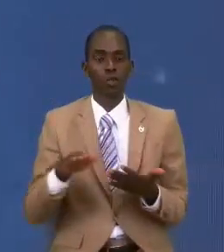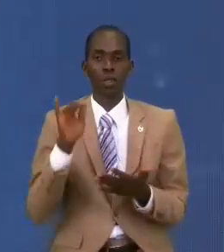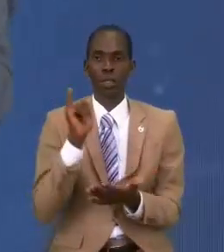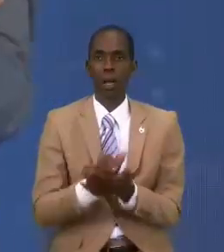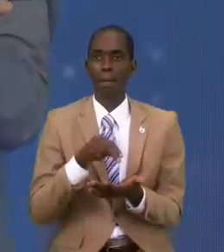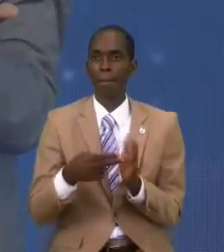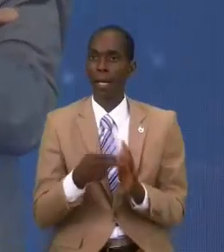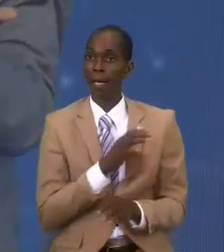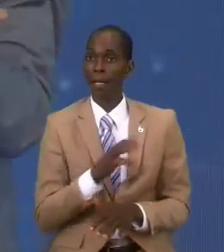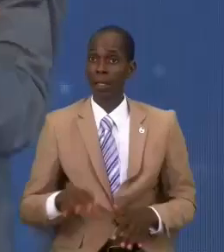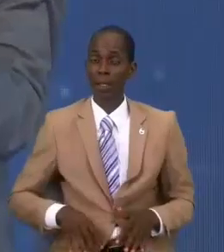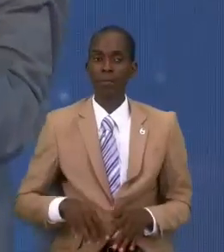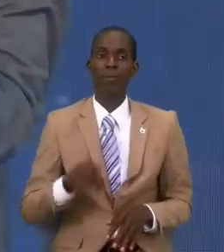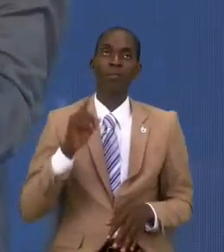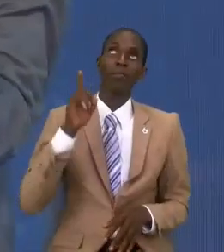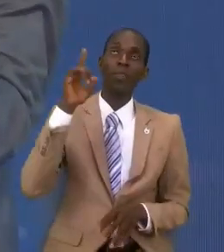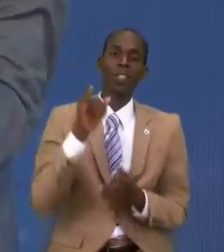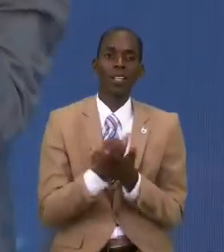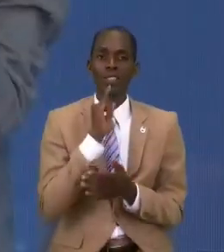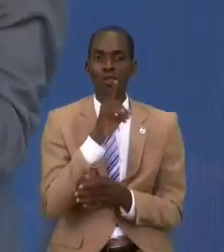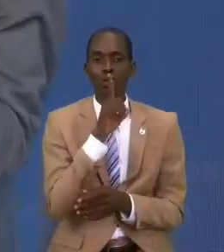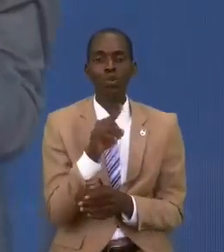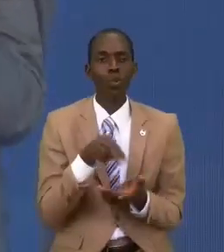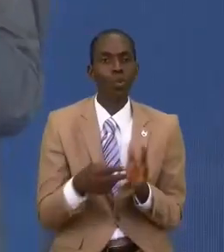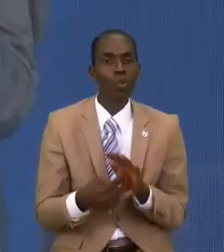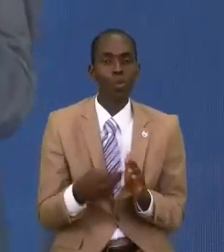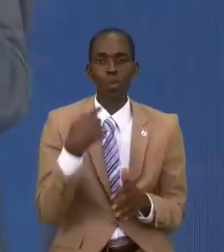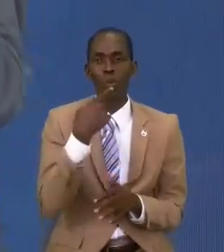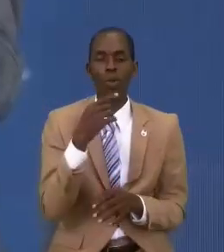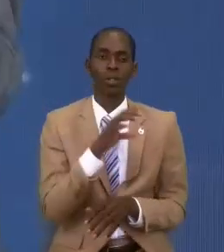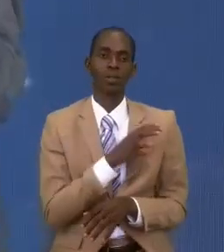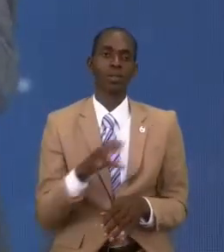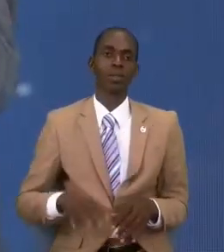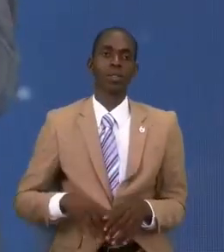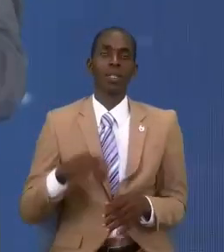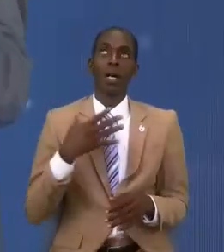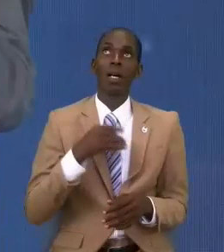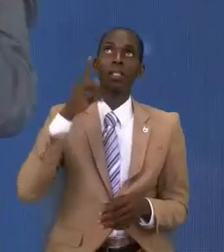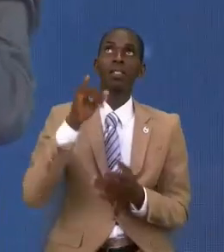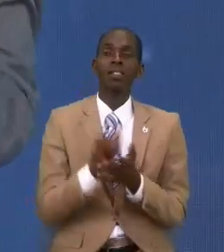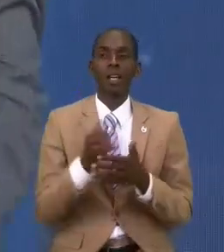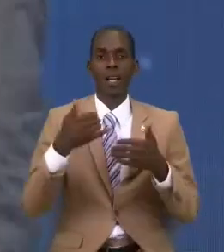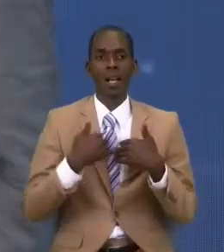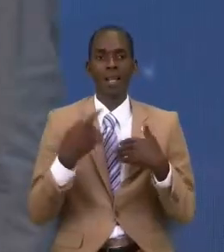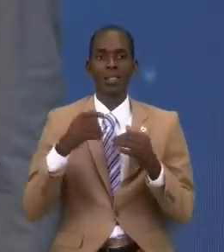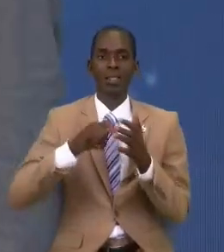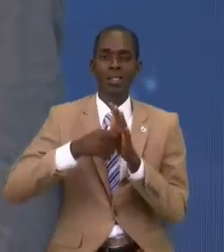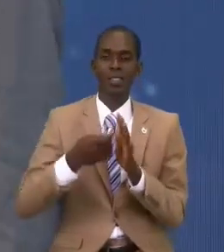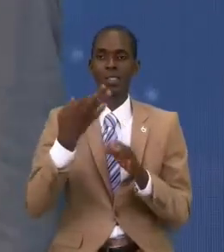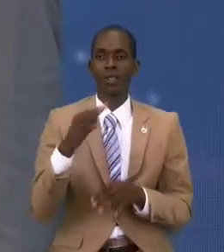Christ, "and he that hath the key of David, that he that openeth and no